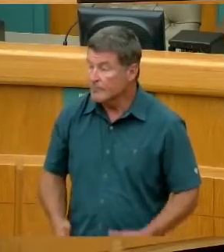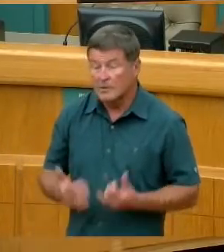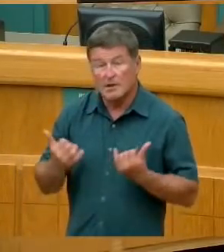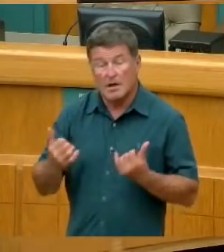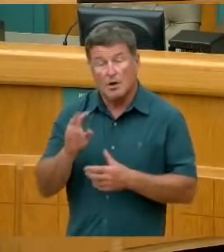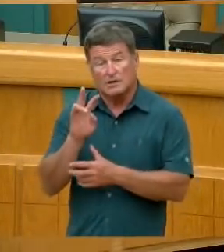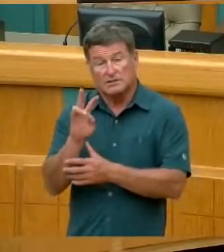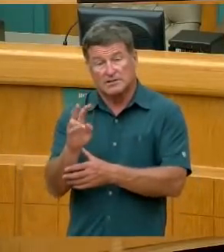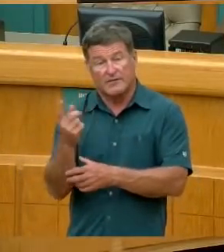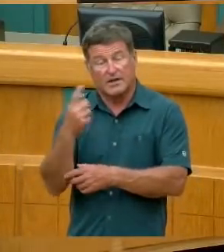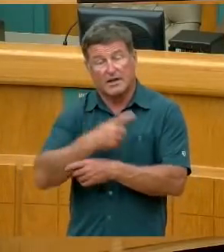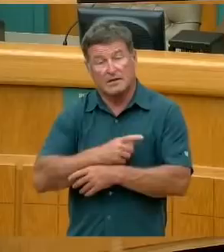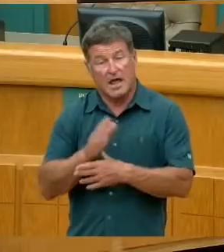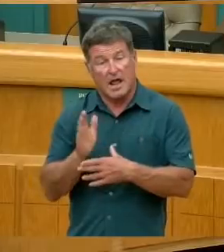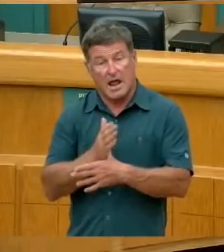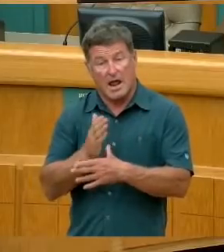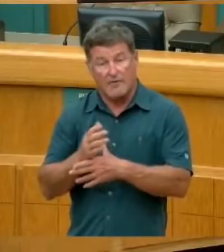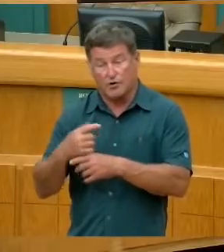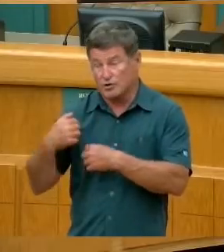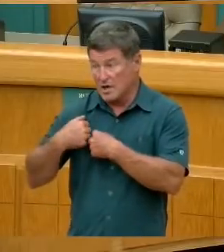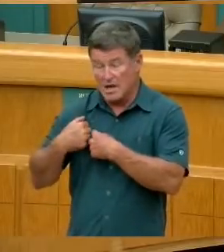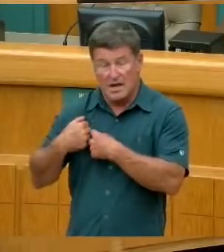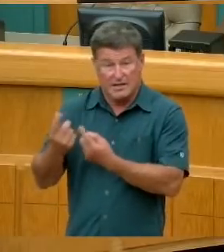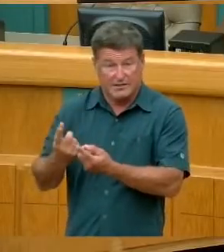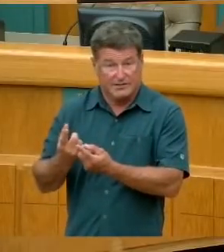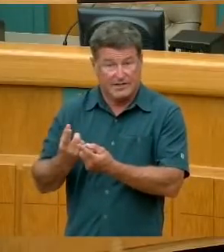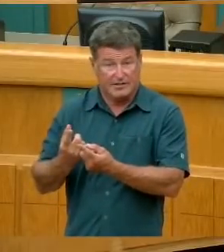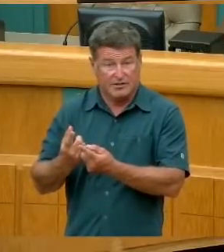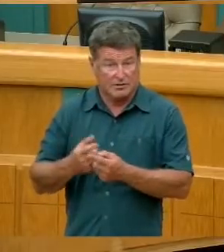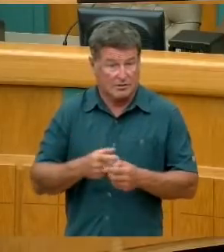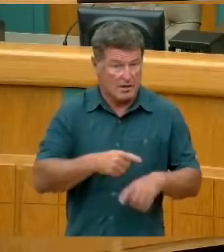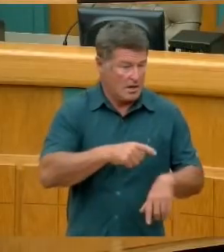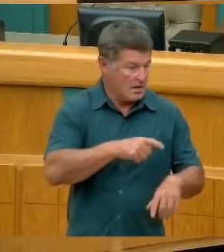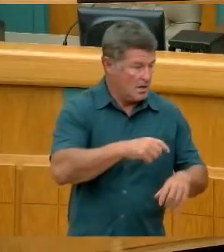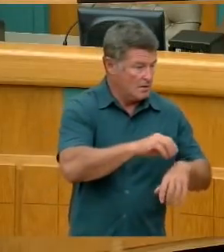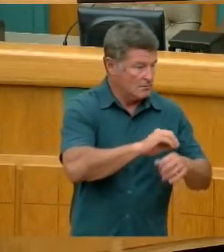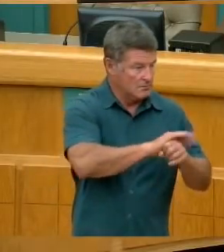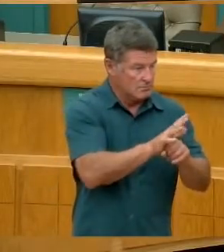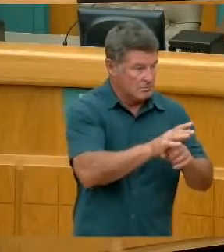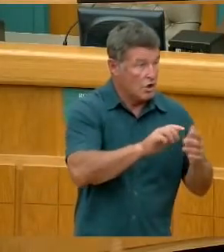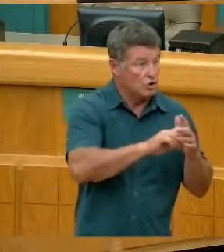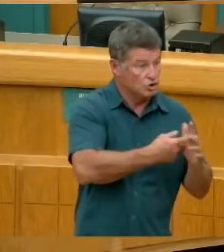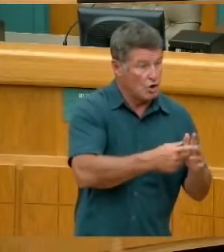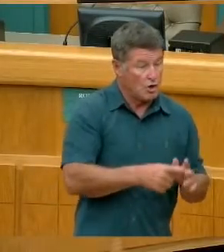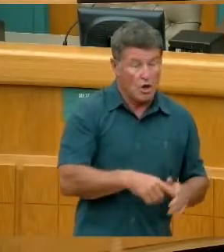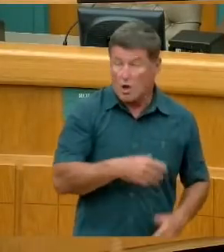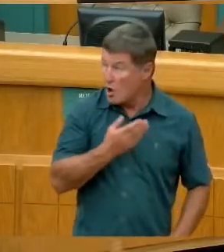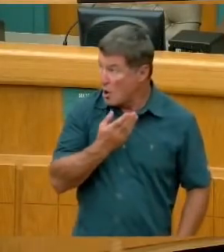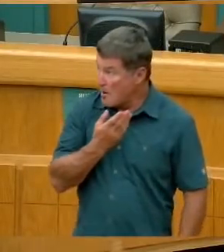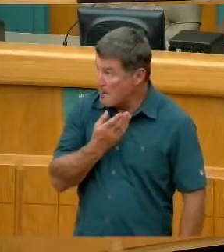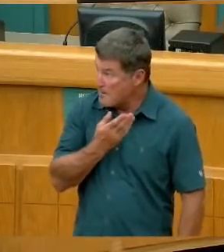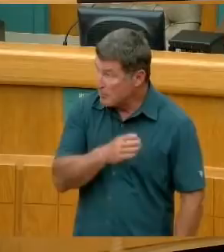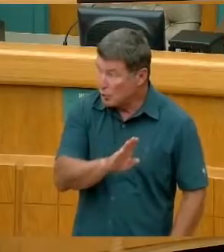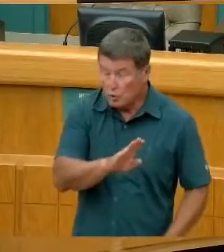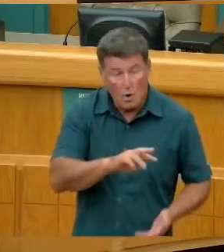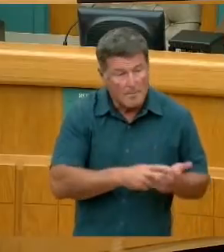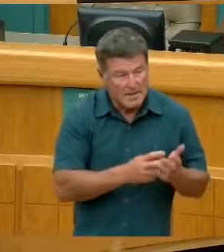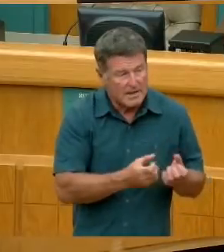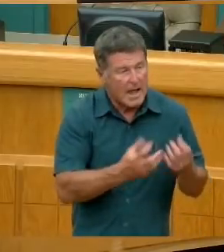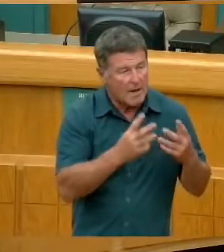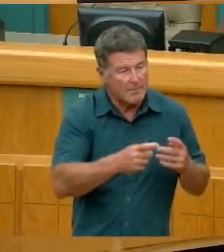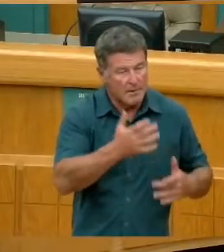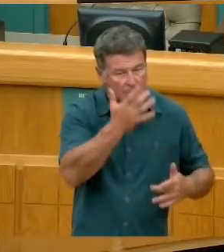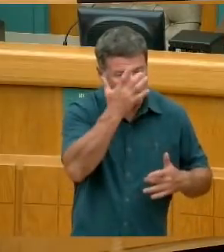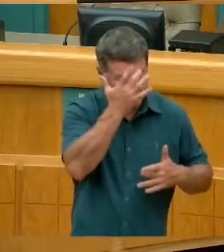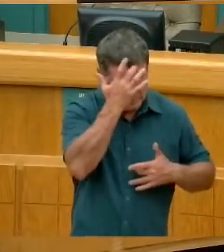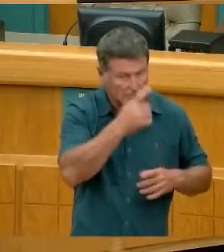our running 7-day average, and since the beginning of time kind of chart and graph. The blue bars indicate the number of new positives